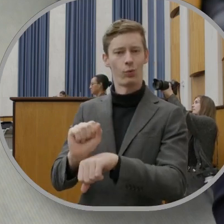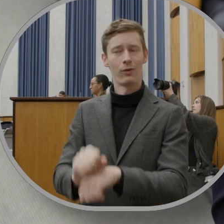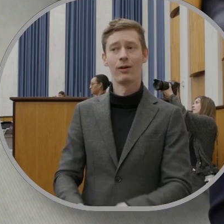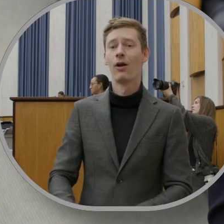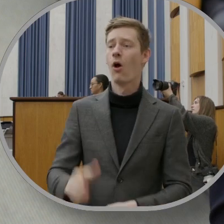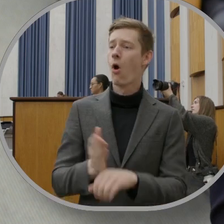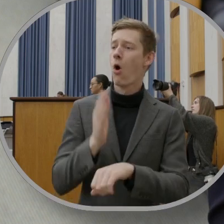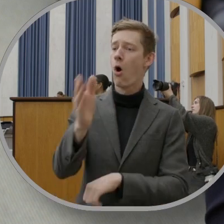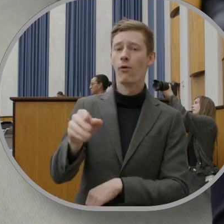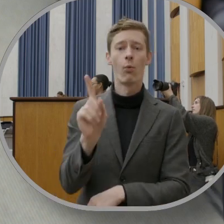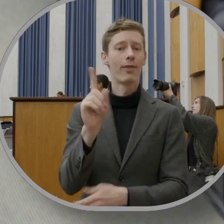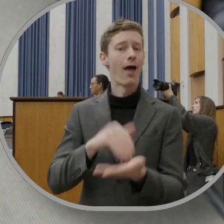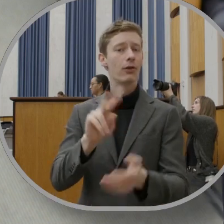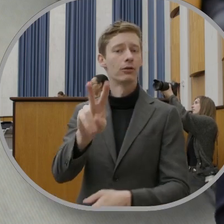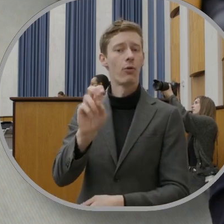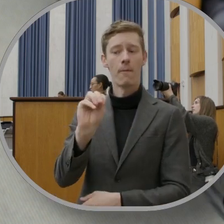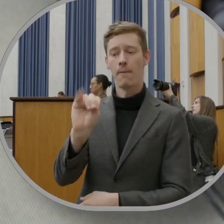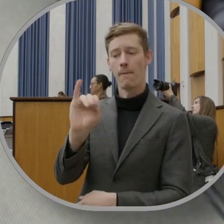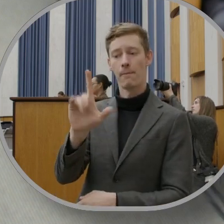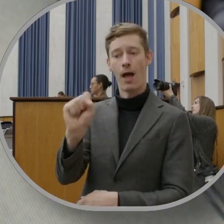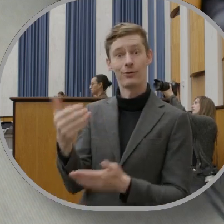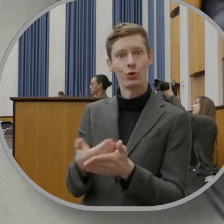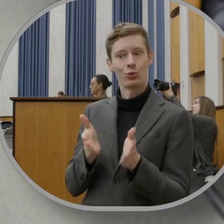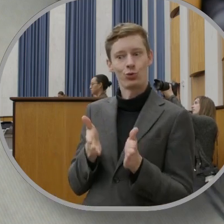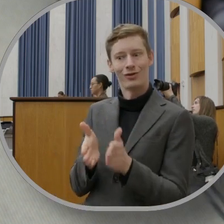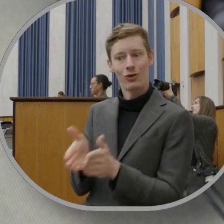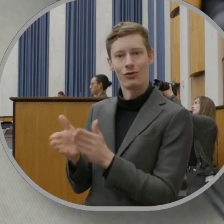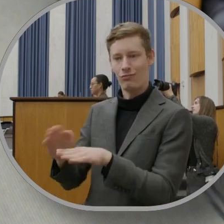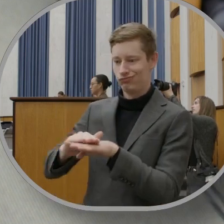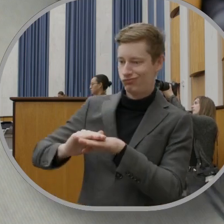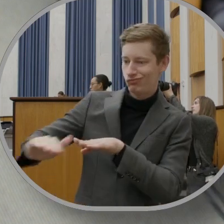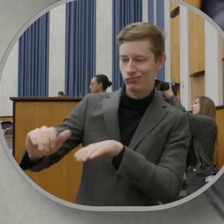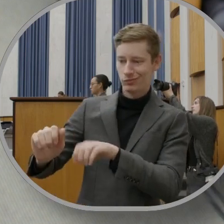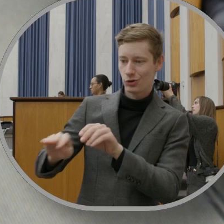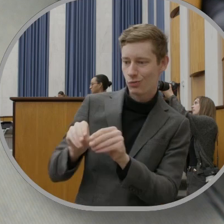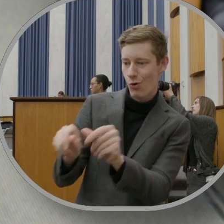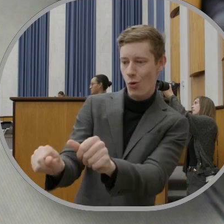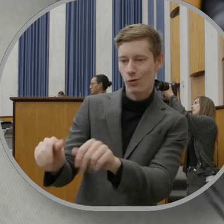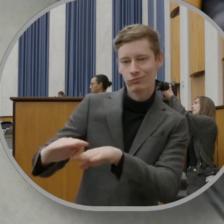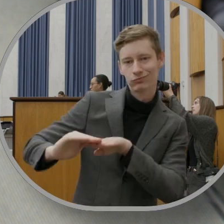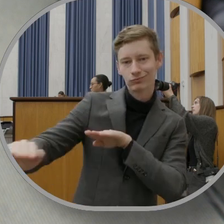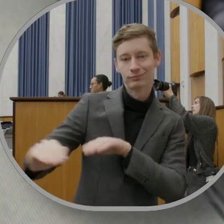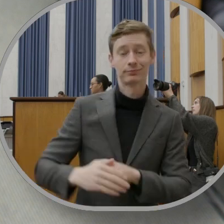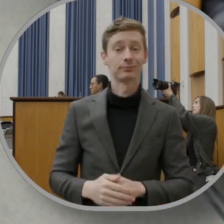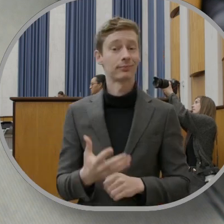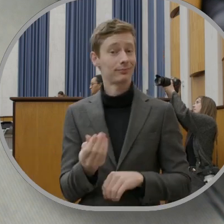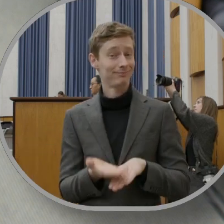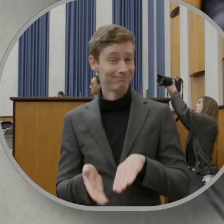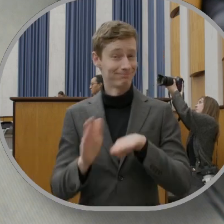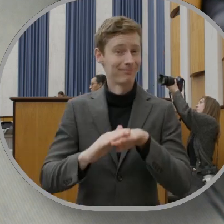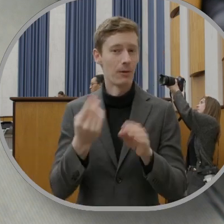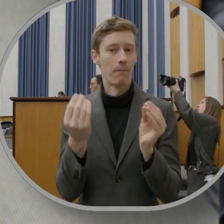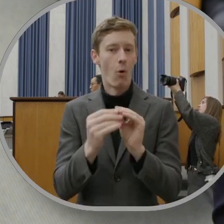miles of streets paved, and over a 1,200% increase in funding for affordable